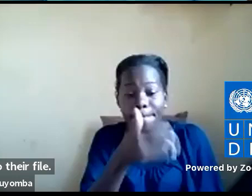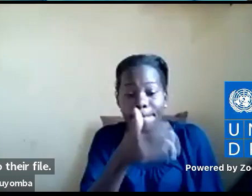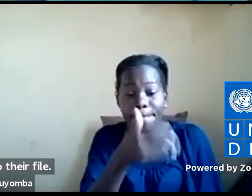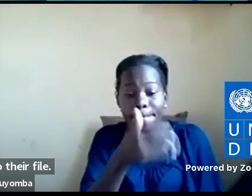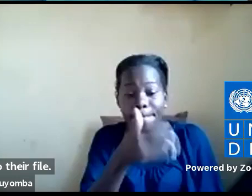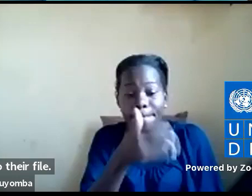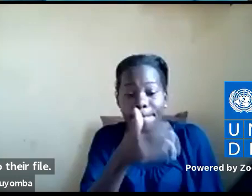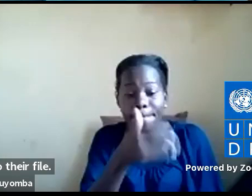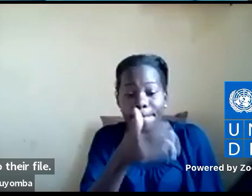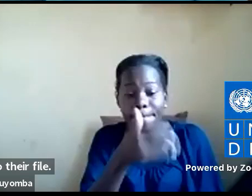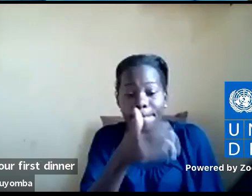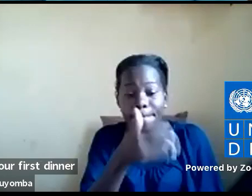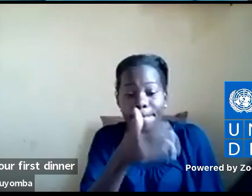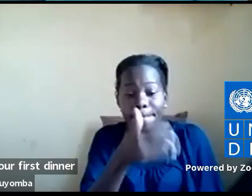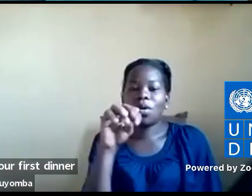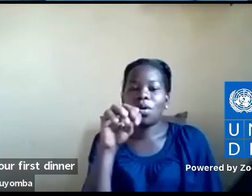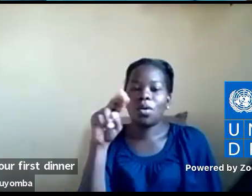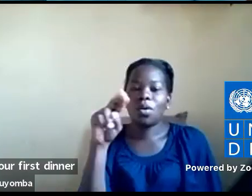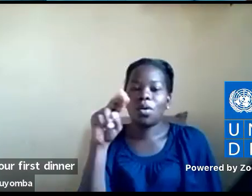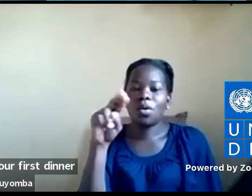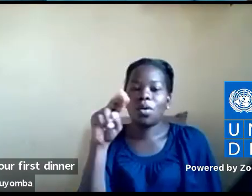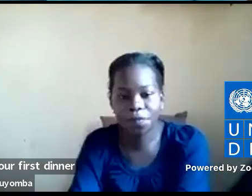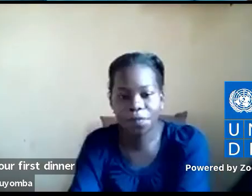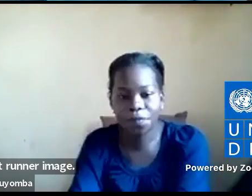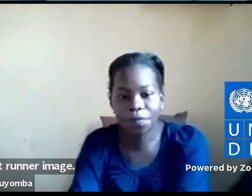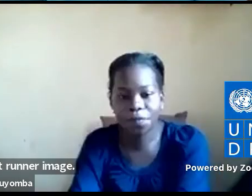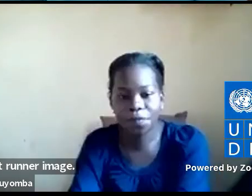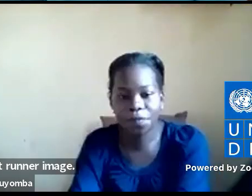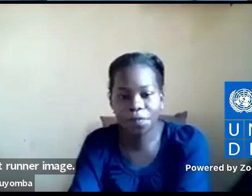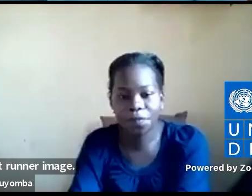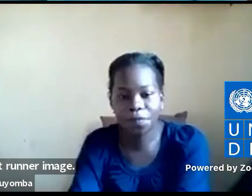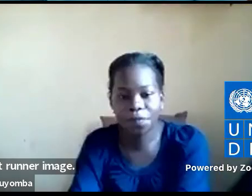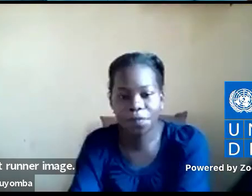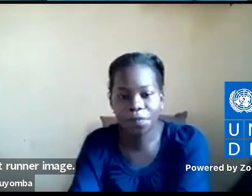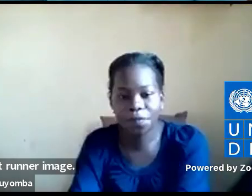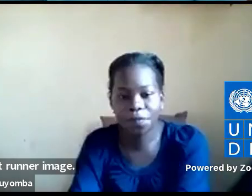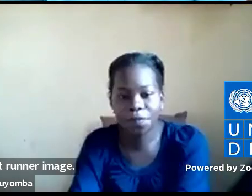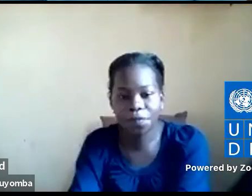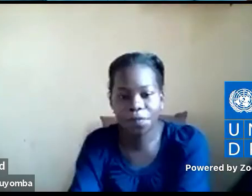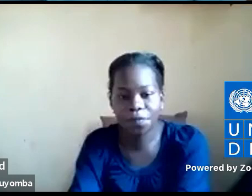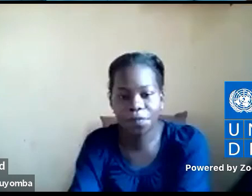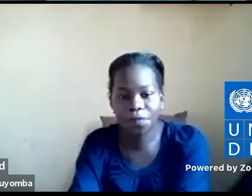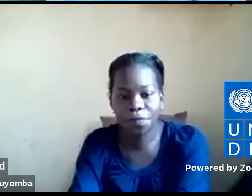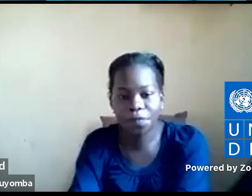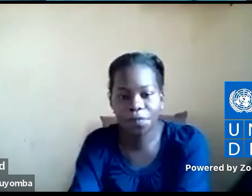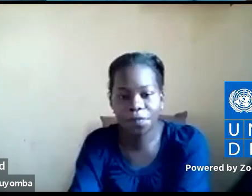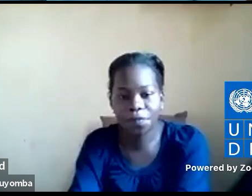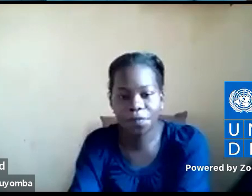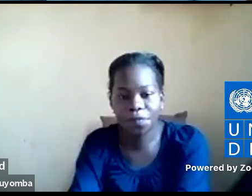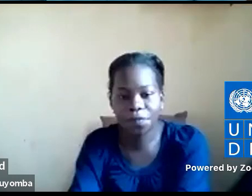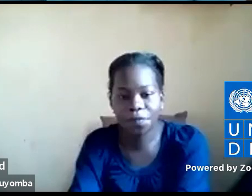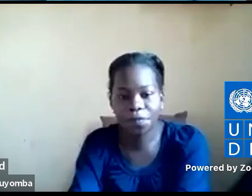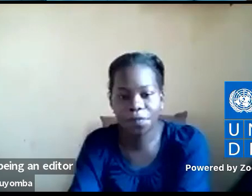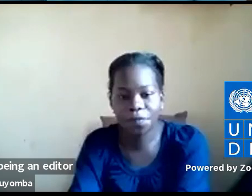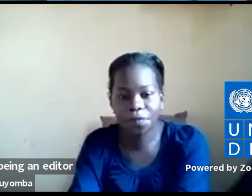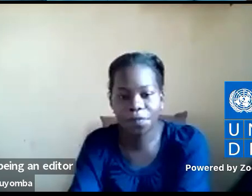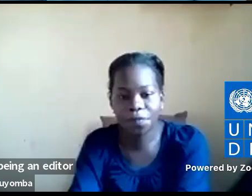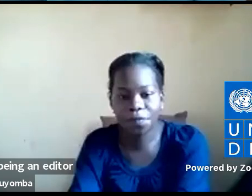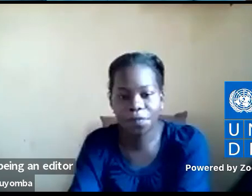fastener emerged. So after that, he decided to, being an electrical